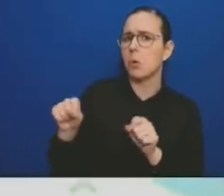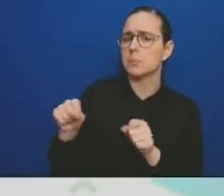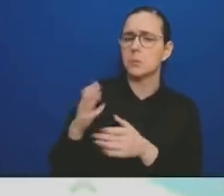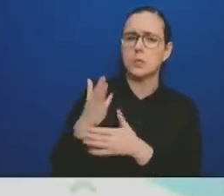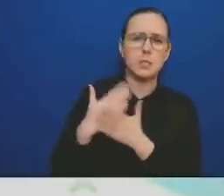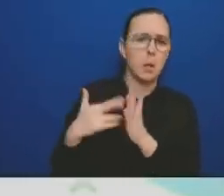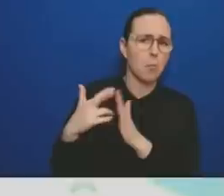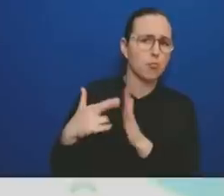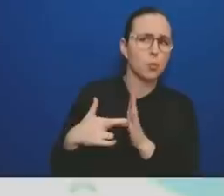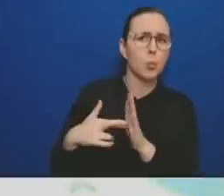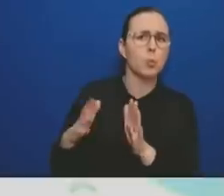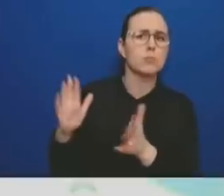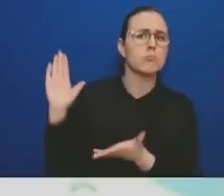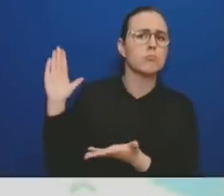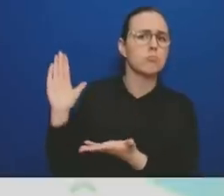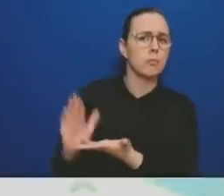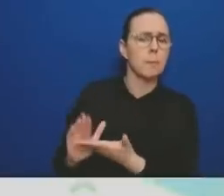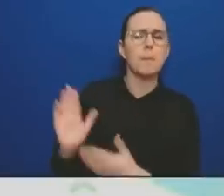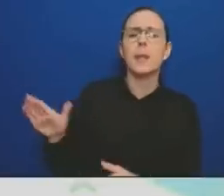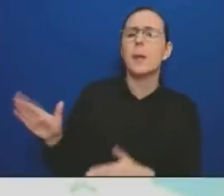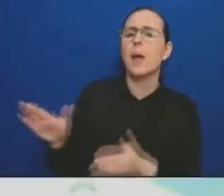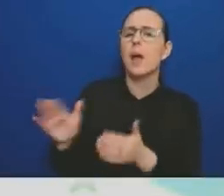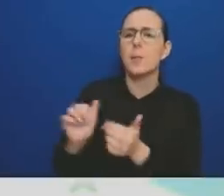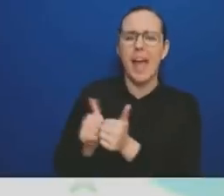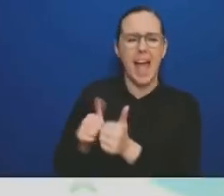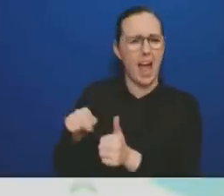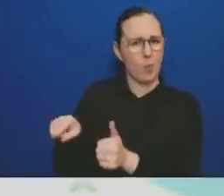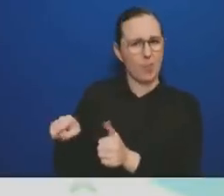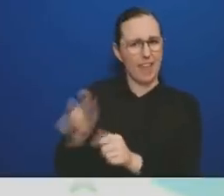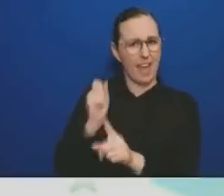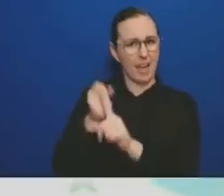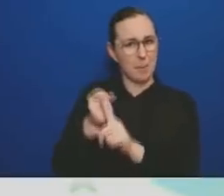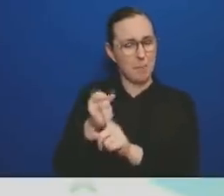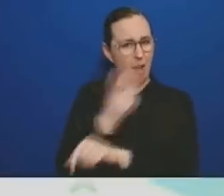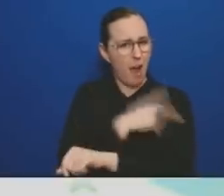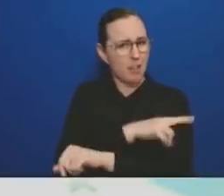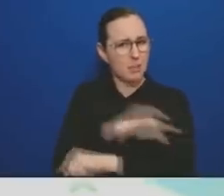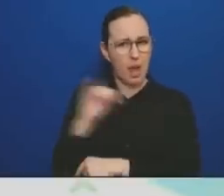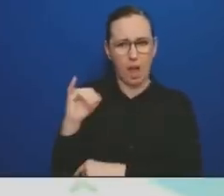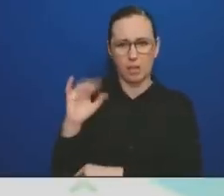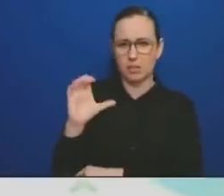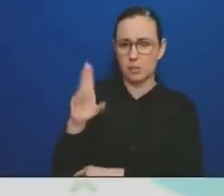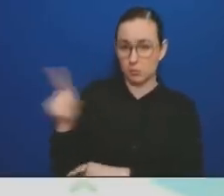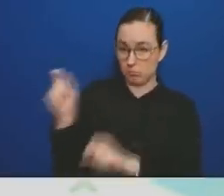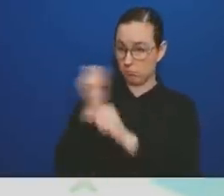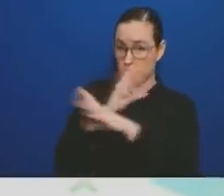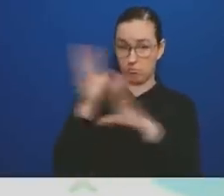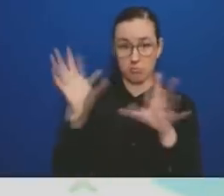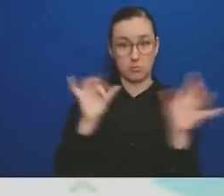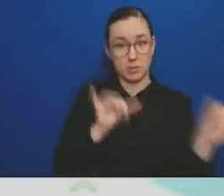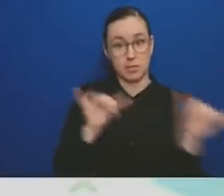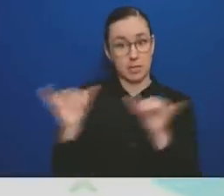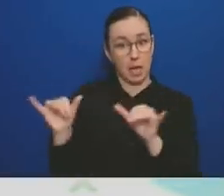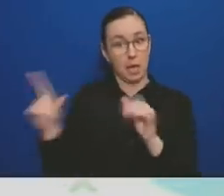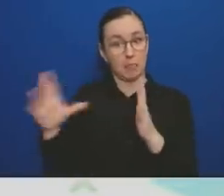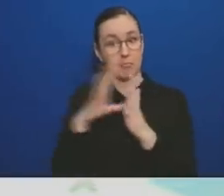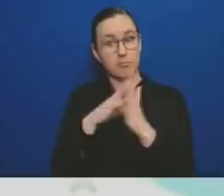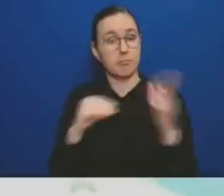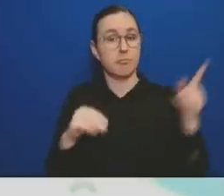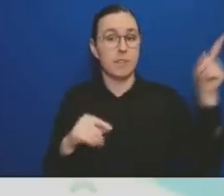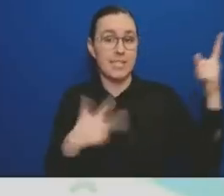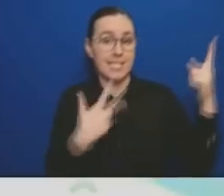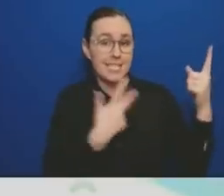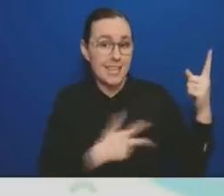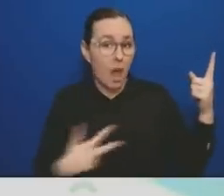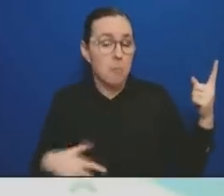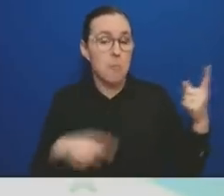least some things are going to be lifting. But laying out, how it's affecting hospitalizations and ICU, are we sort of looking at going the way